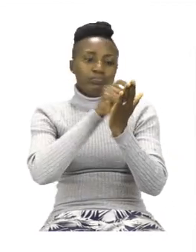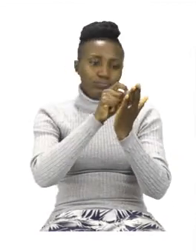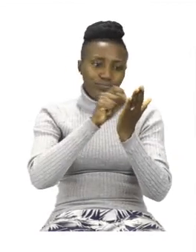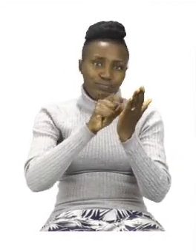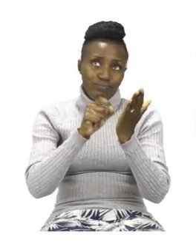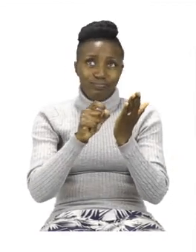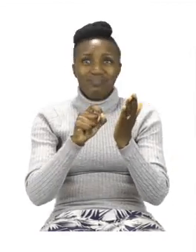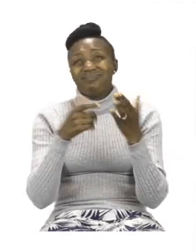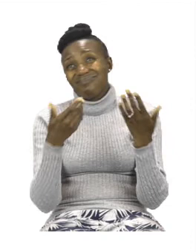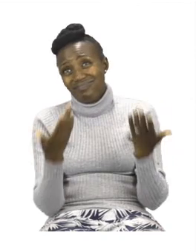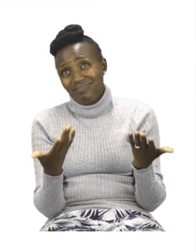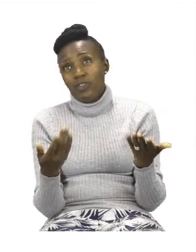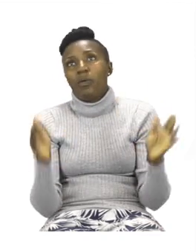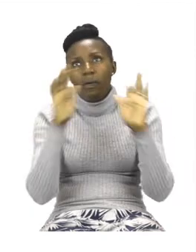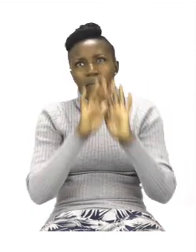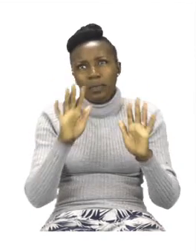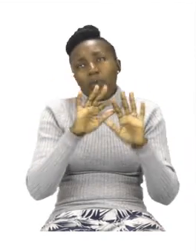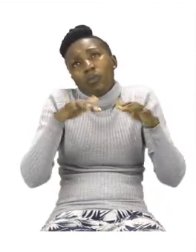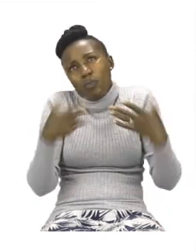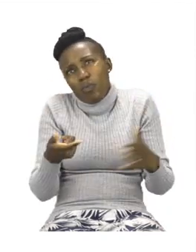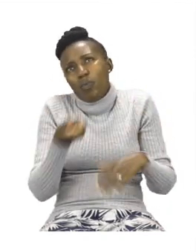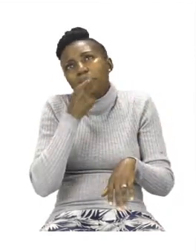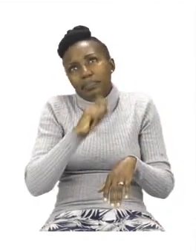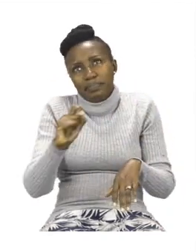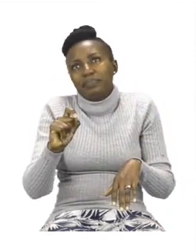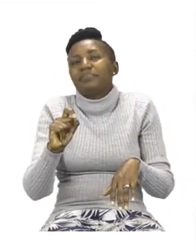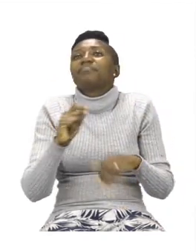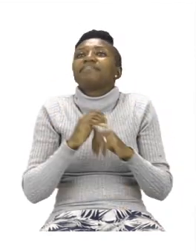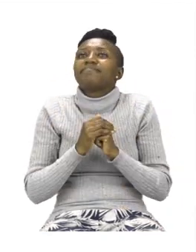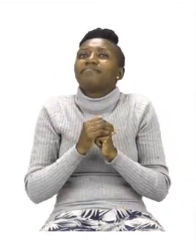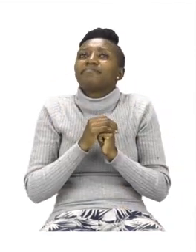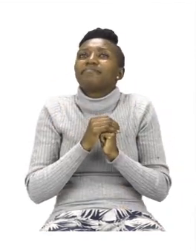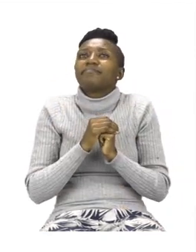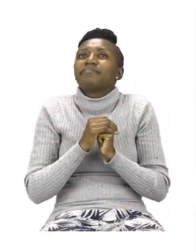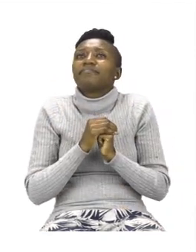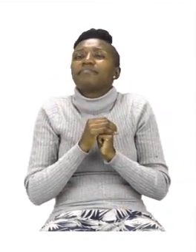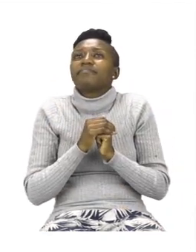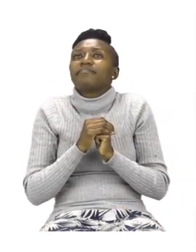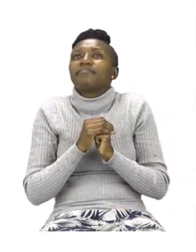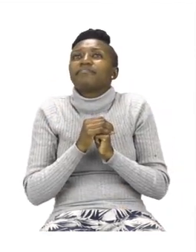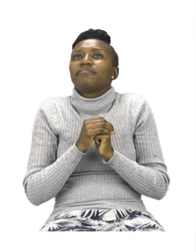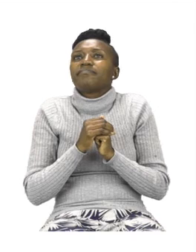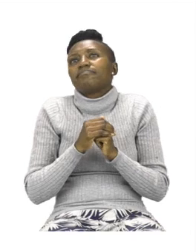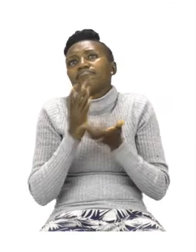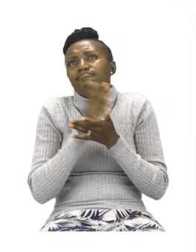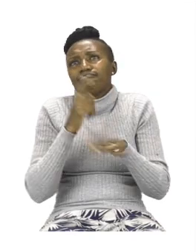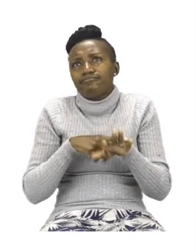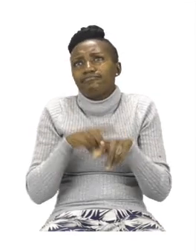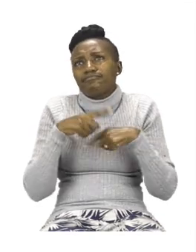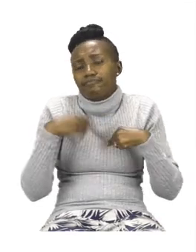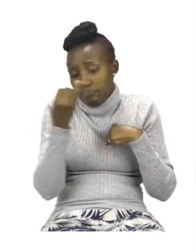pencil color or a normal pencil to use. Pencils are used to draw as